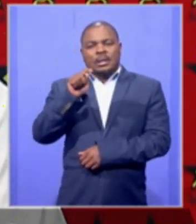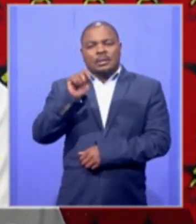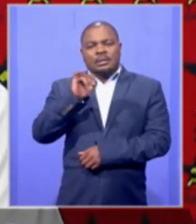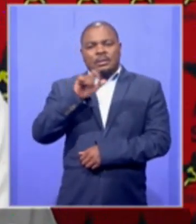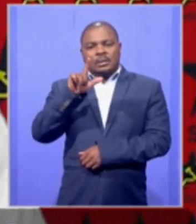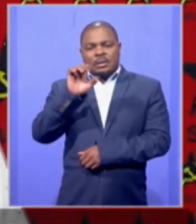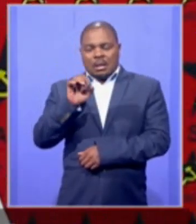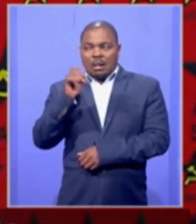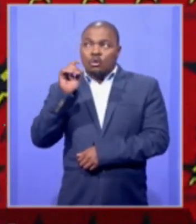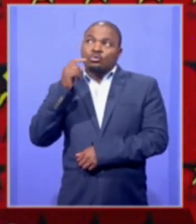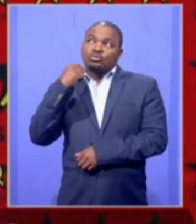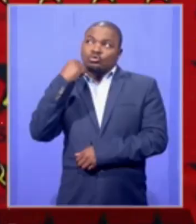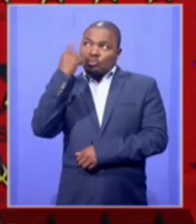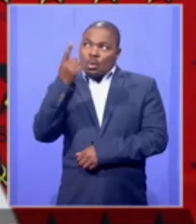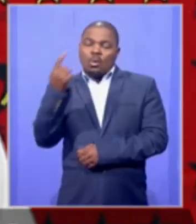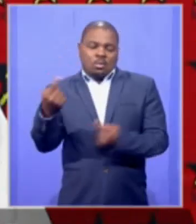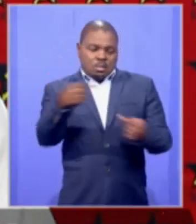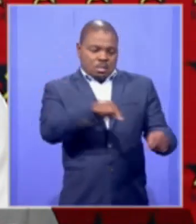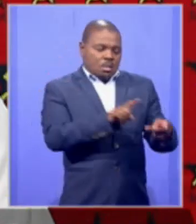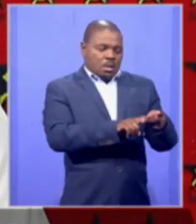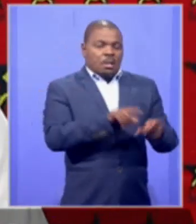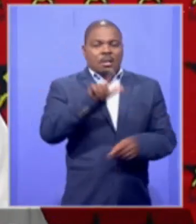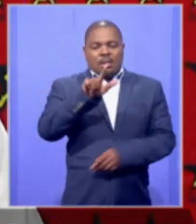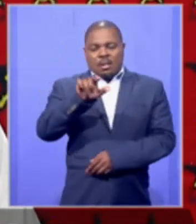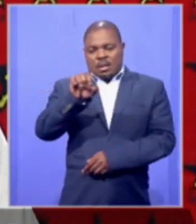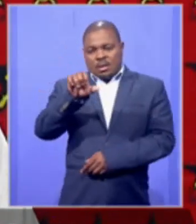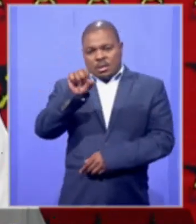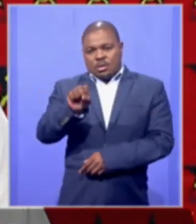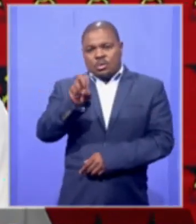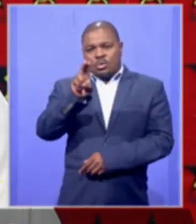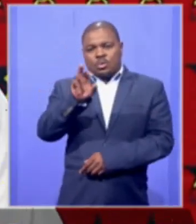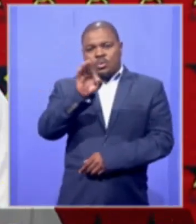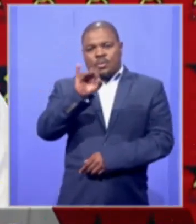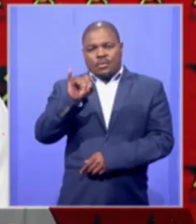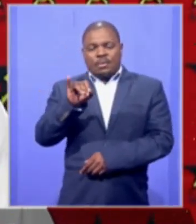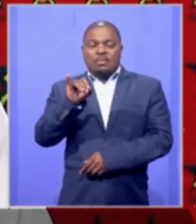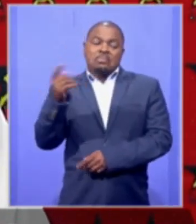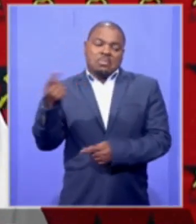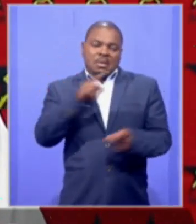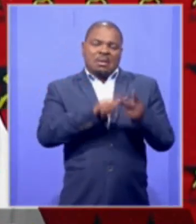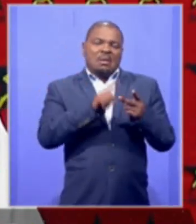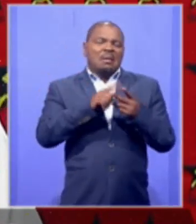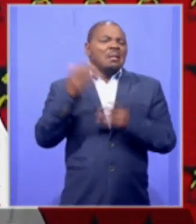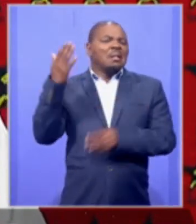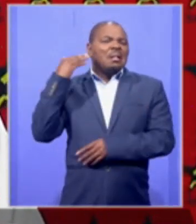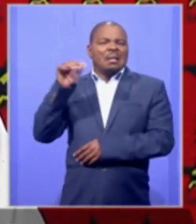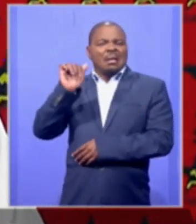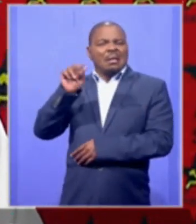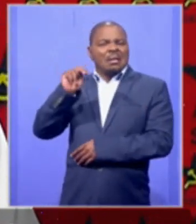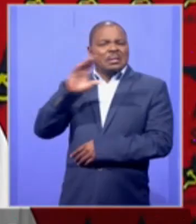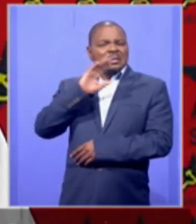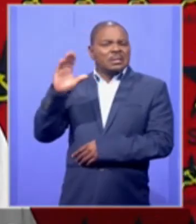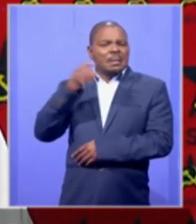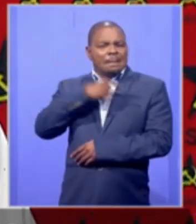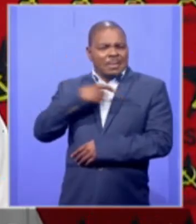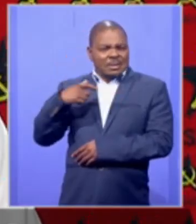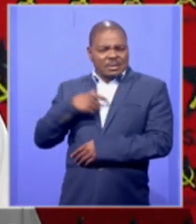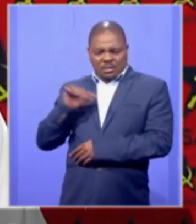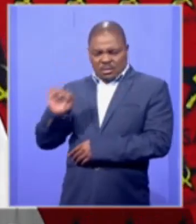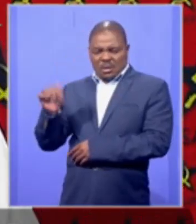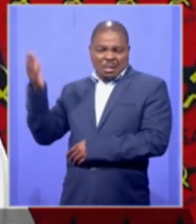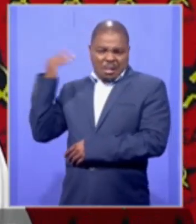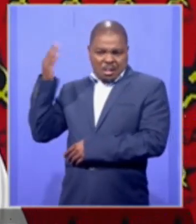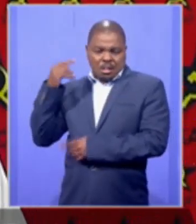moso re bone fa le Panyaza le Sufi o teng le mo president wa bogologolo wa mokgatlho wa ANC tla ba le teng go bontsha